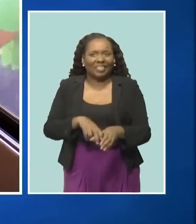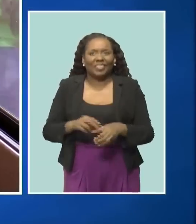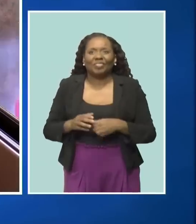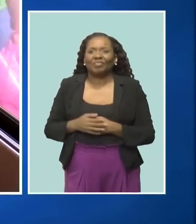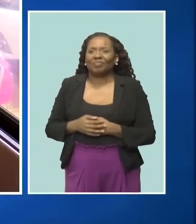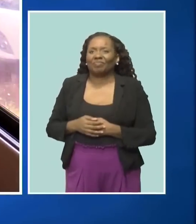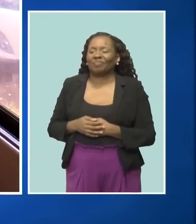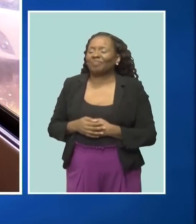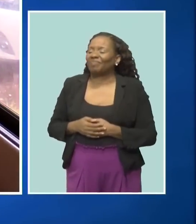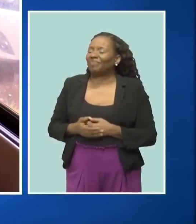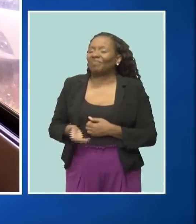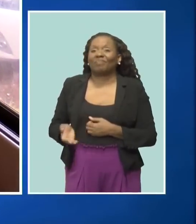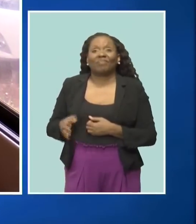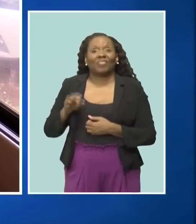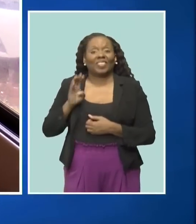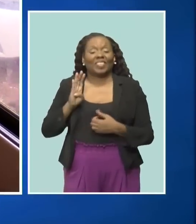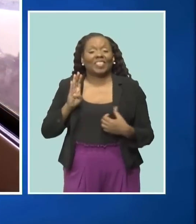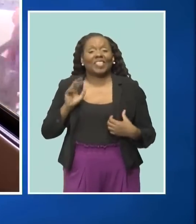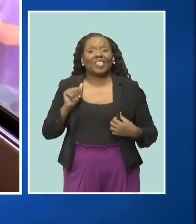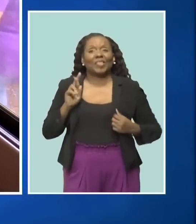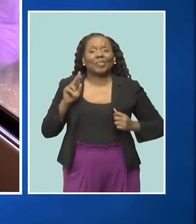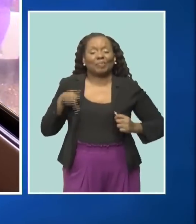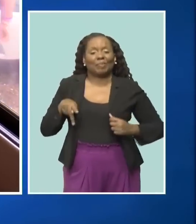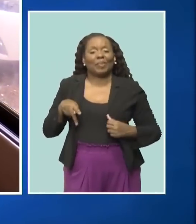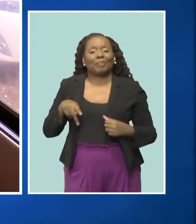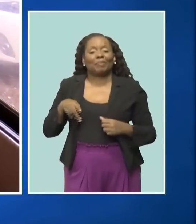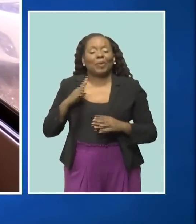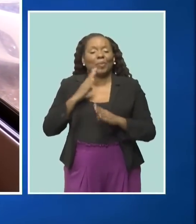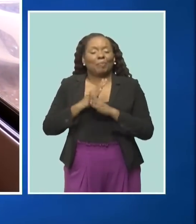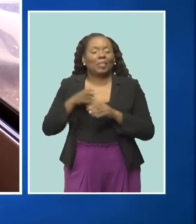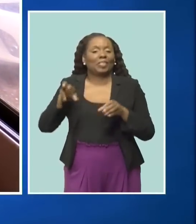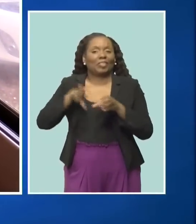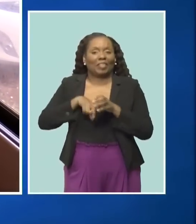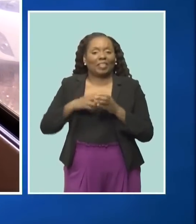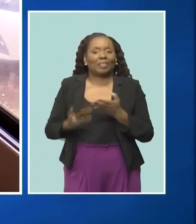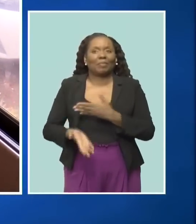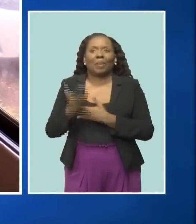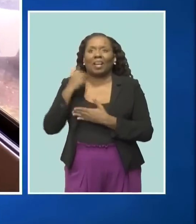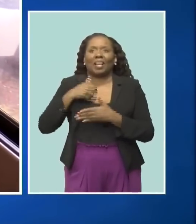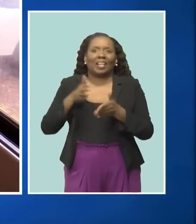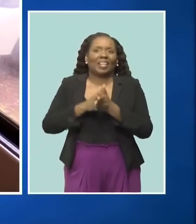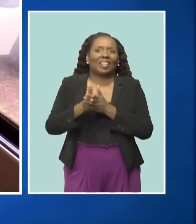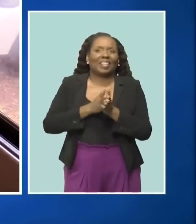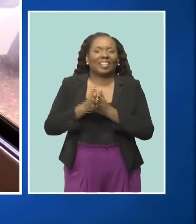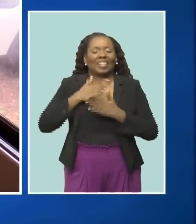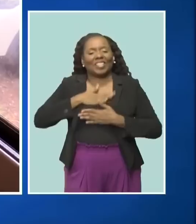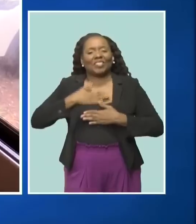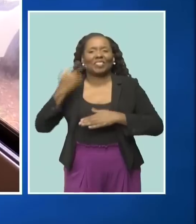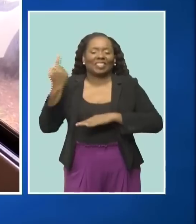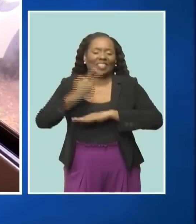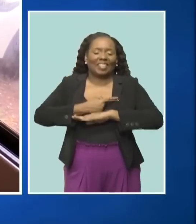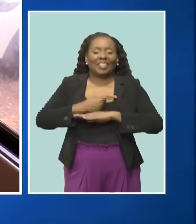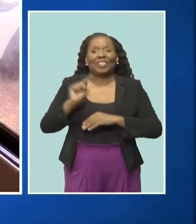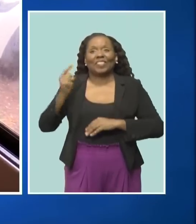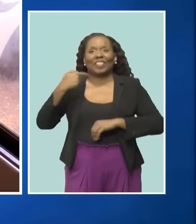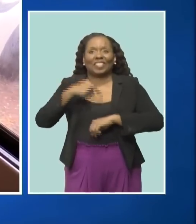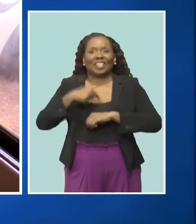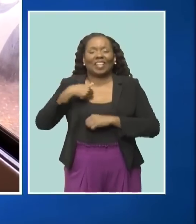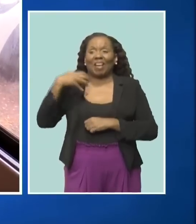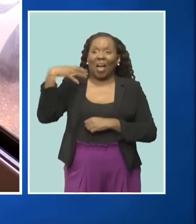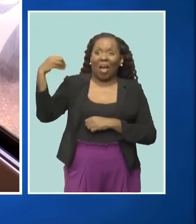BARP bus ride this morning. I'm looking forward to an enjoyable day. This is my first time that I'm going out with